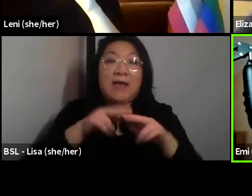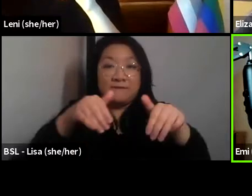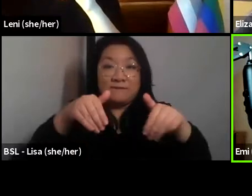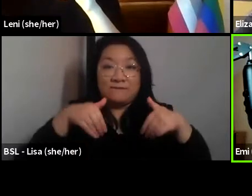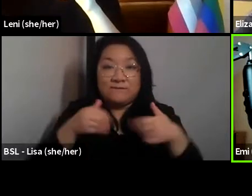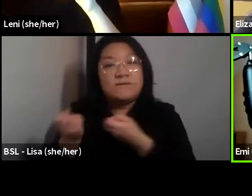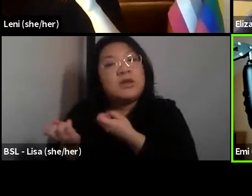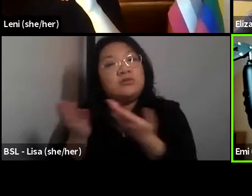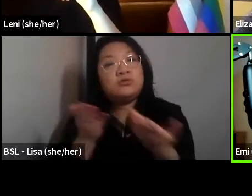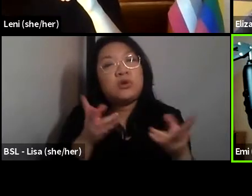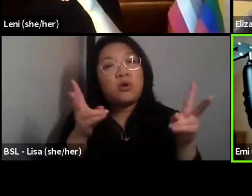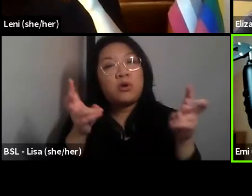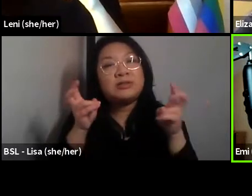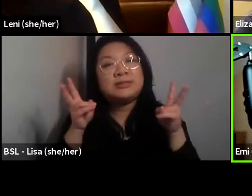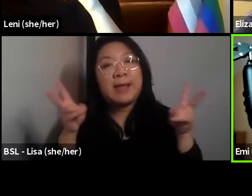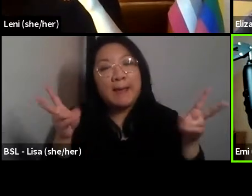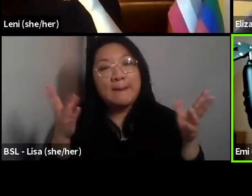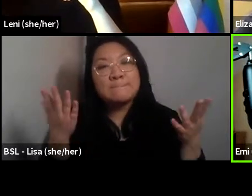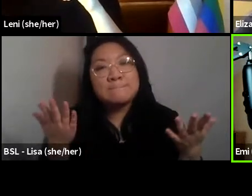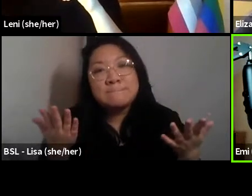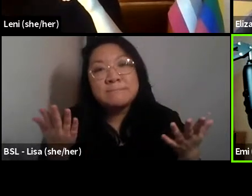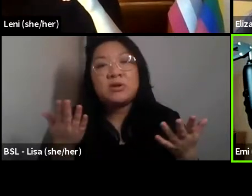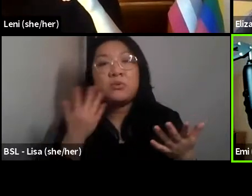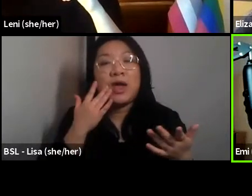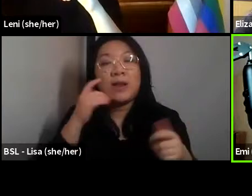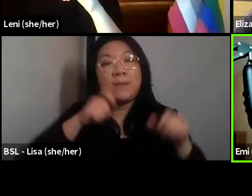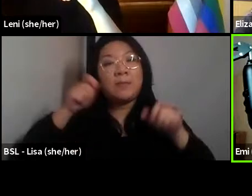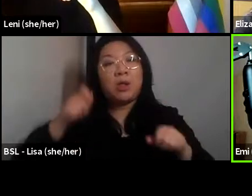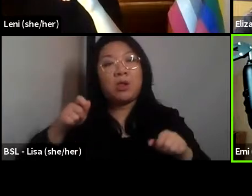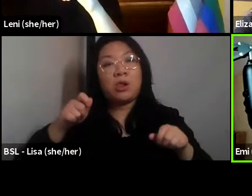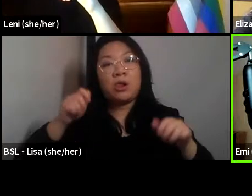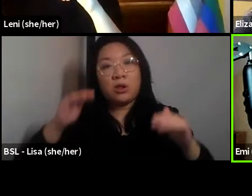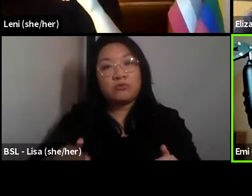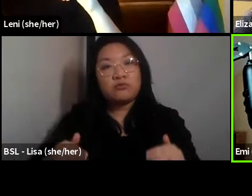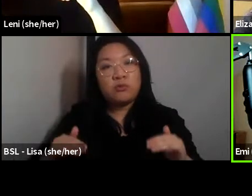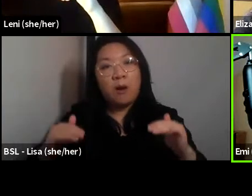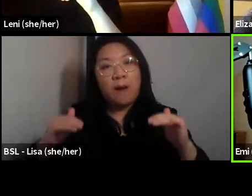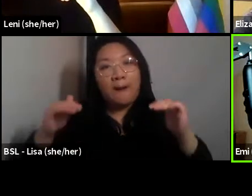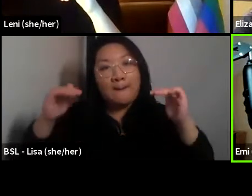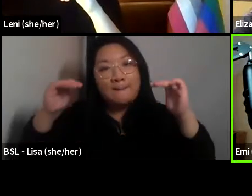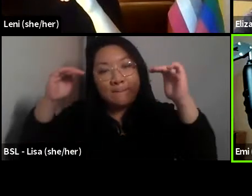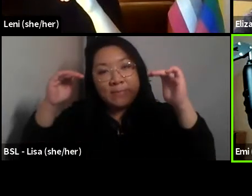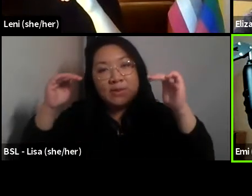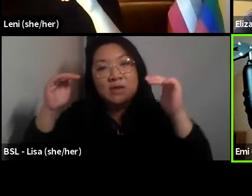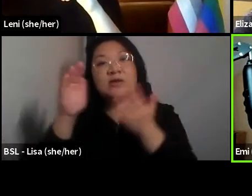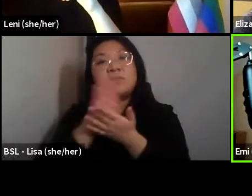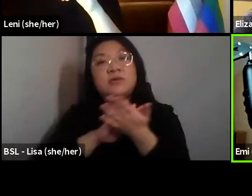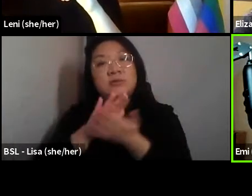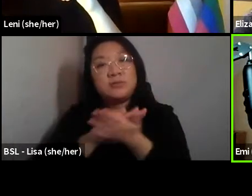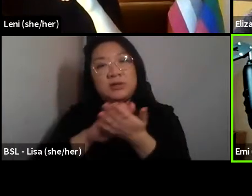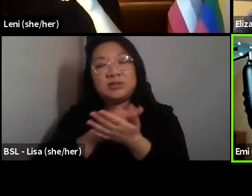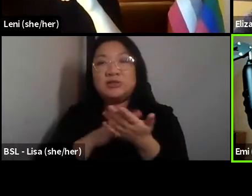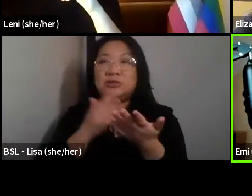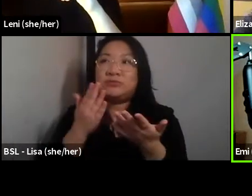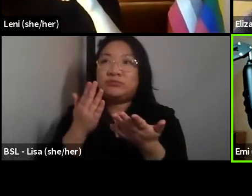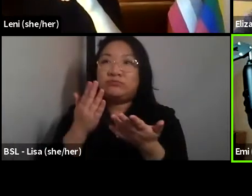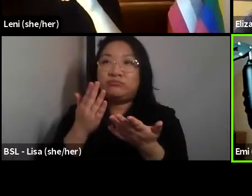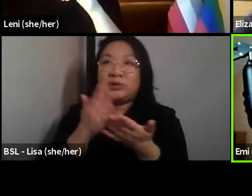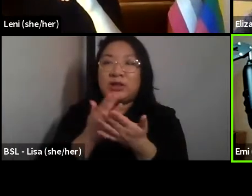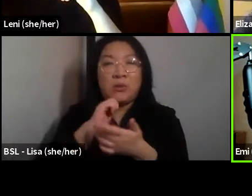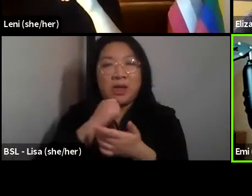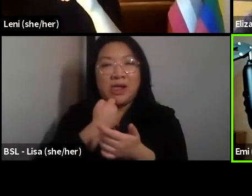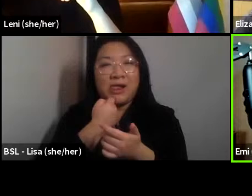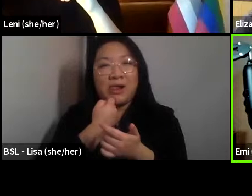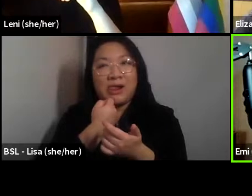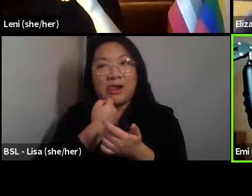introduced as a concept to people as they're growing up, then I think that would really just help in kind of